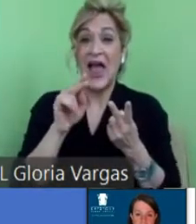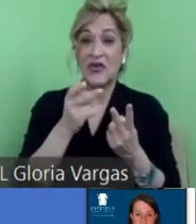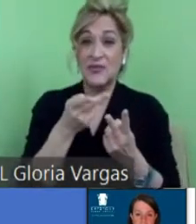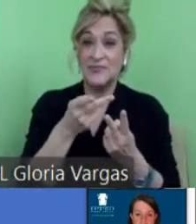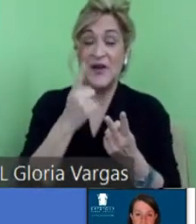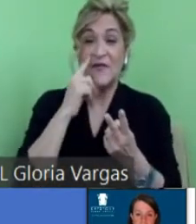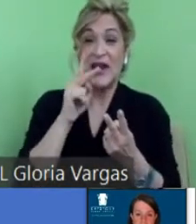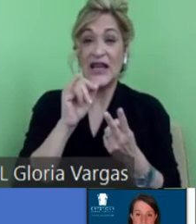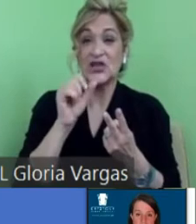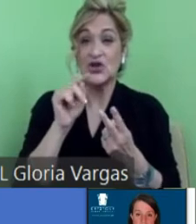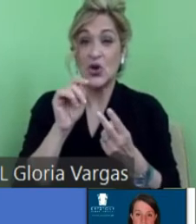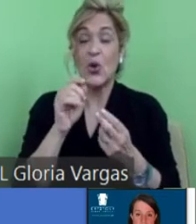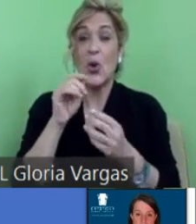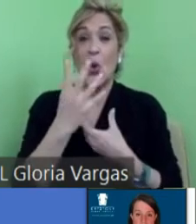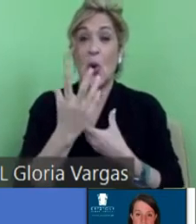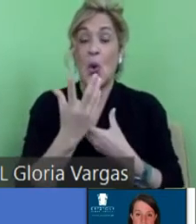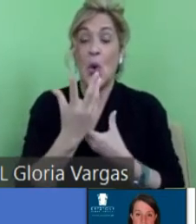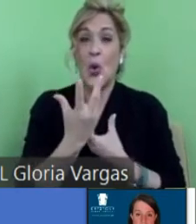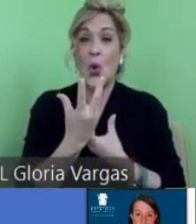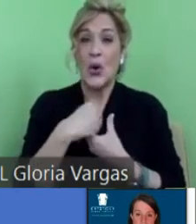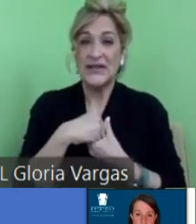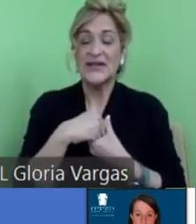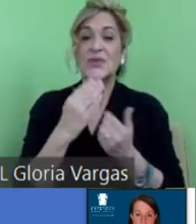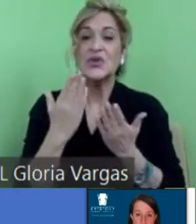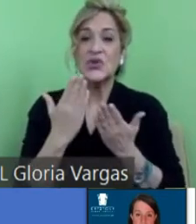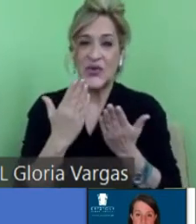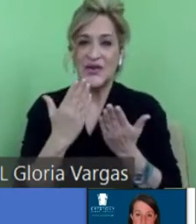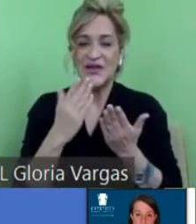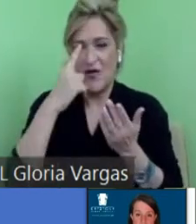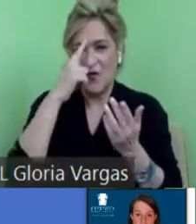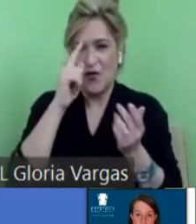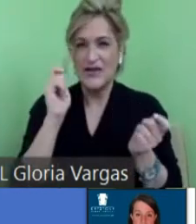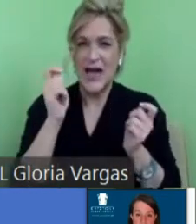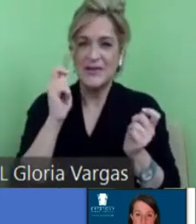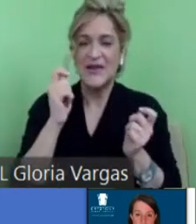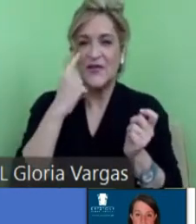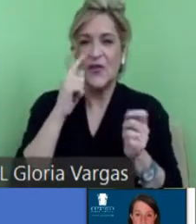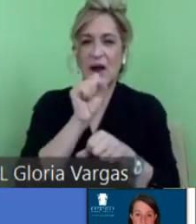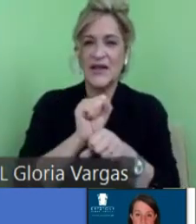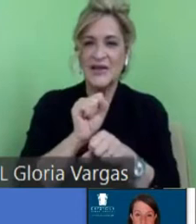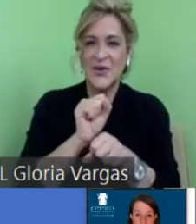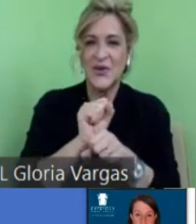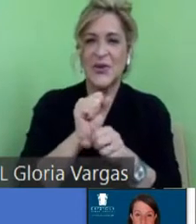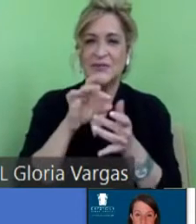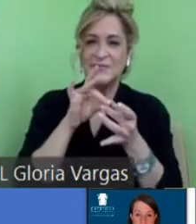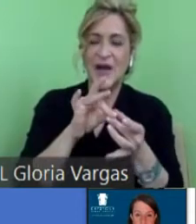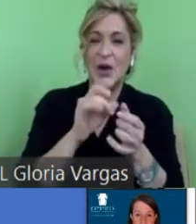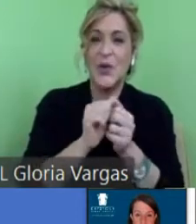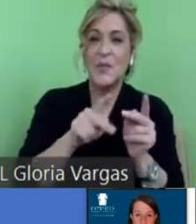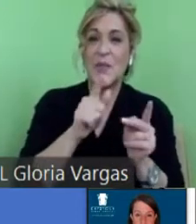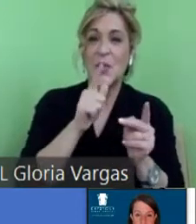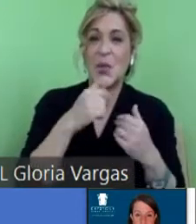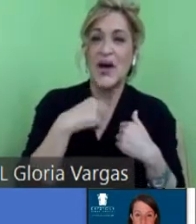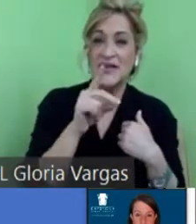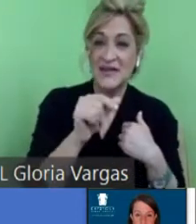is introducing the ideas of adapted, customized employment, in which people with developmental disabilities, such